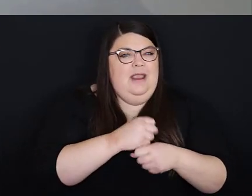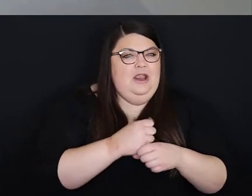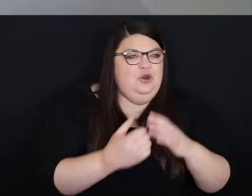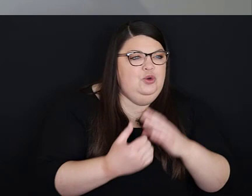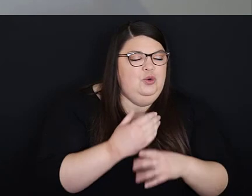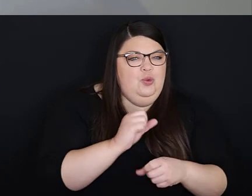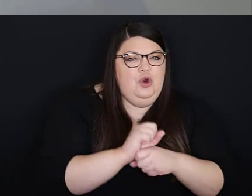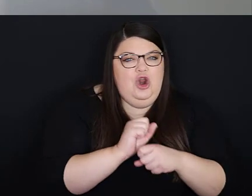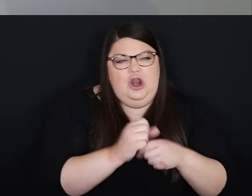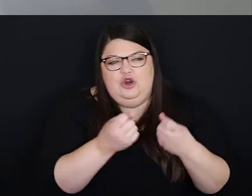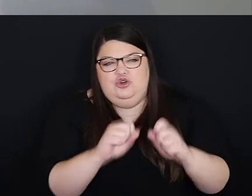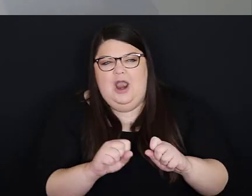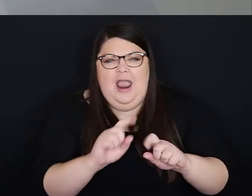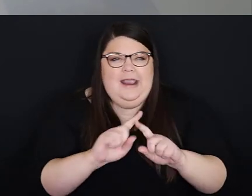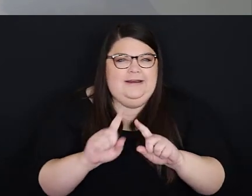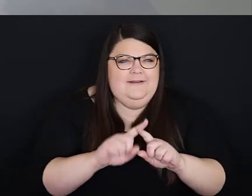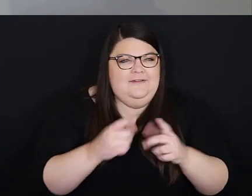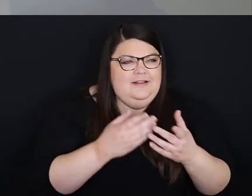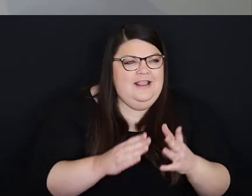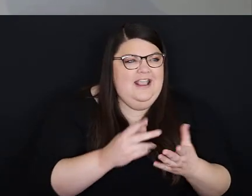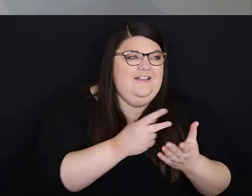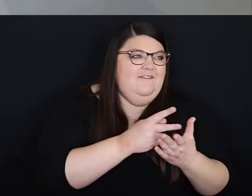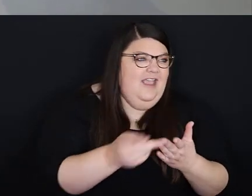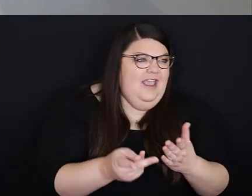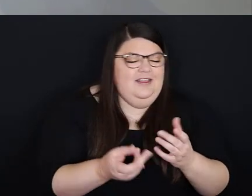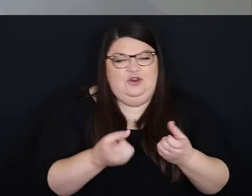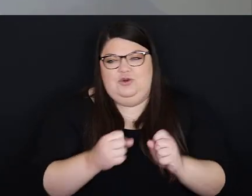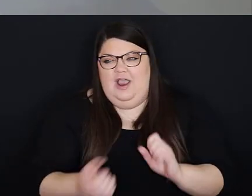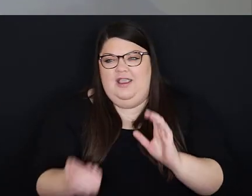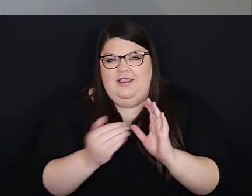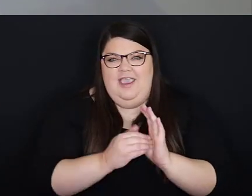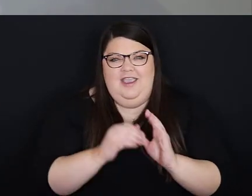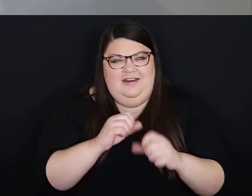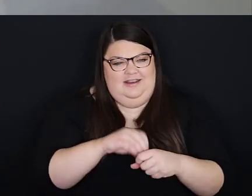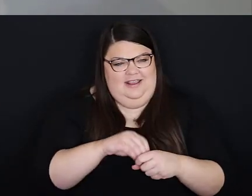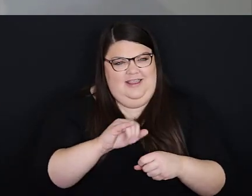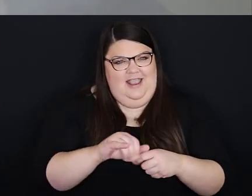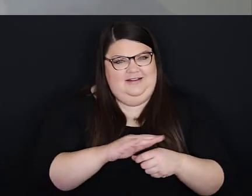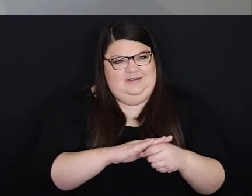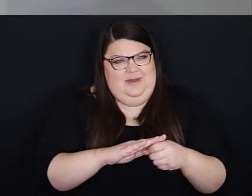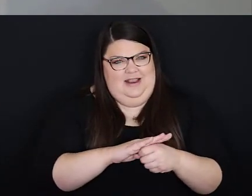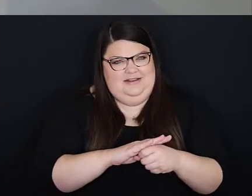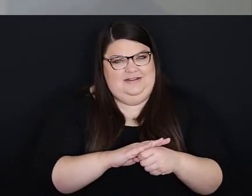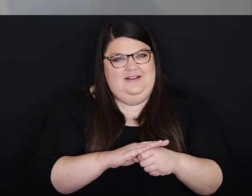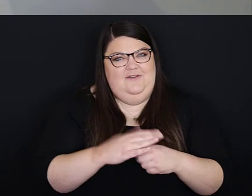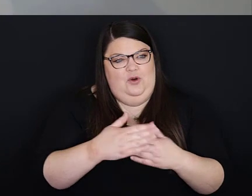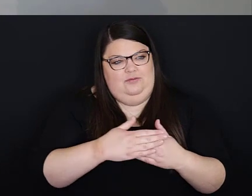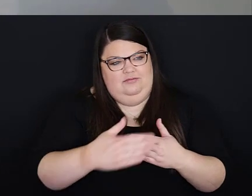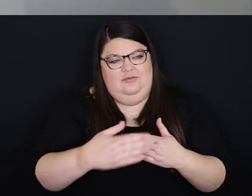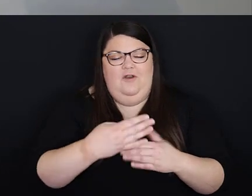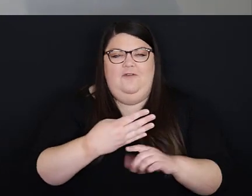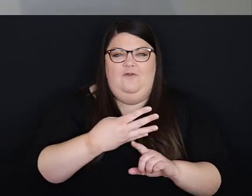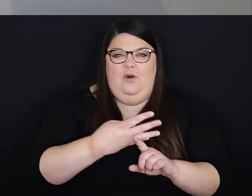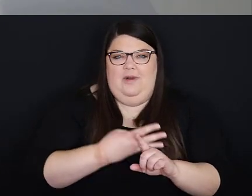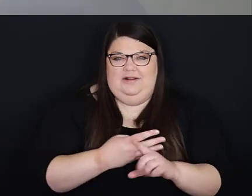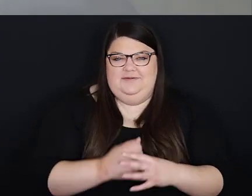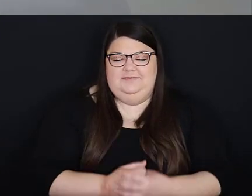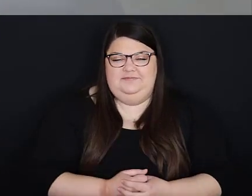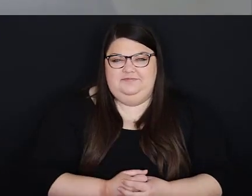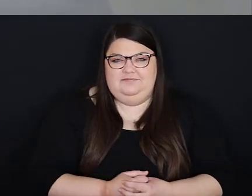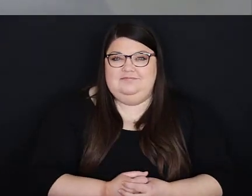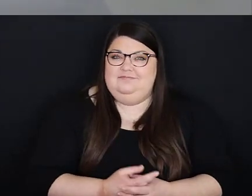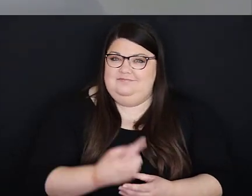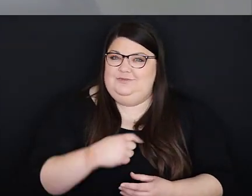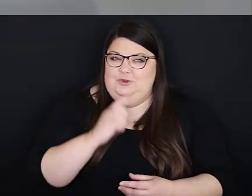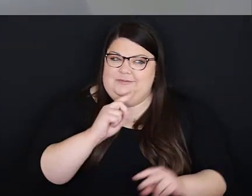trying things out and maybe failing at things and trying again in that space over the course of the next 4 months. So we're really